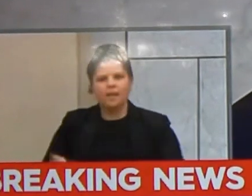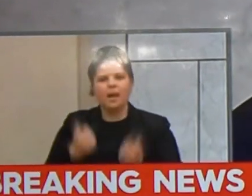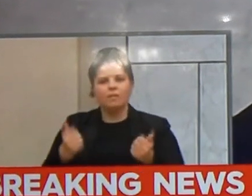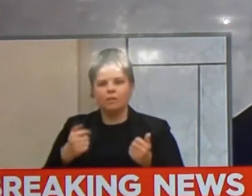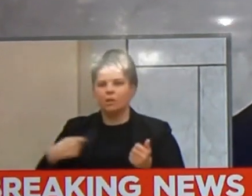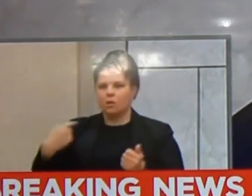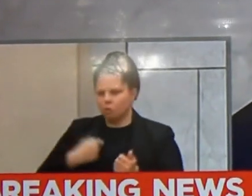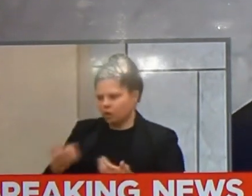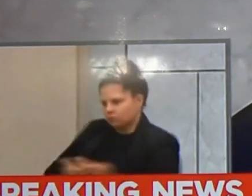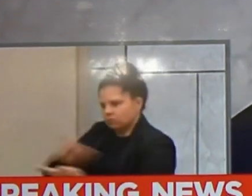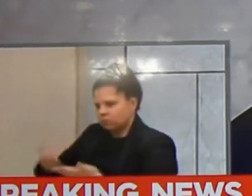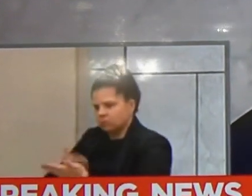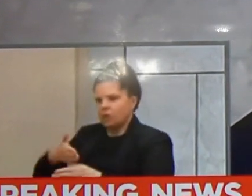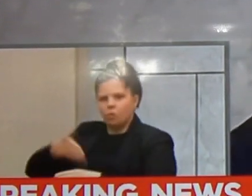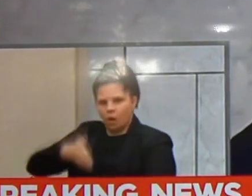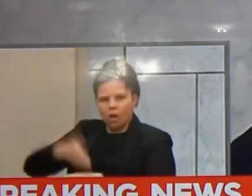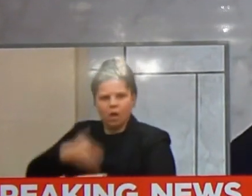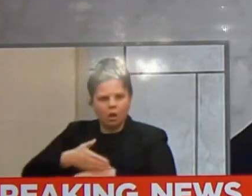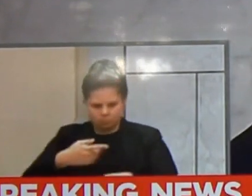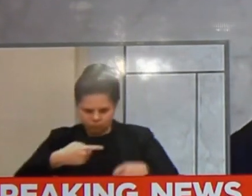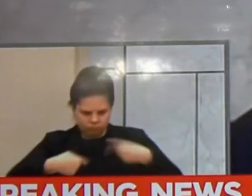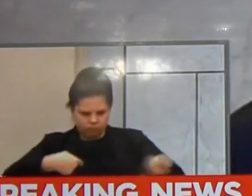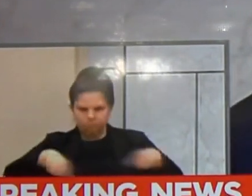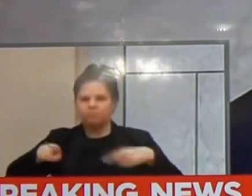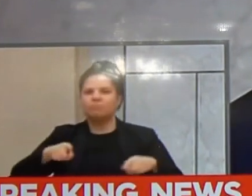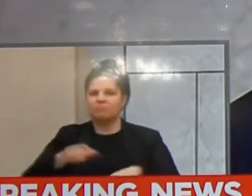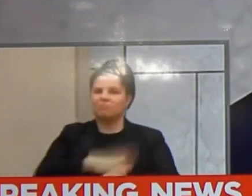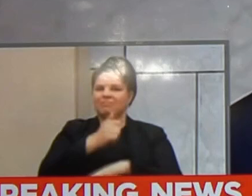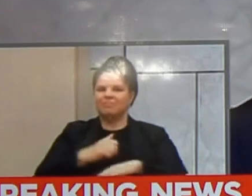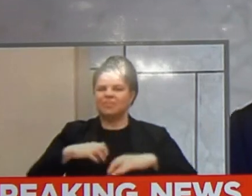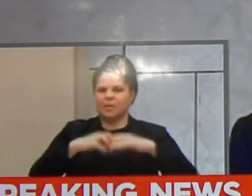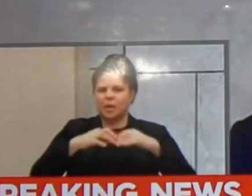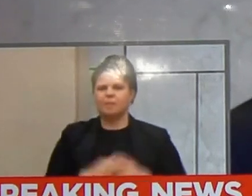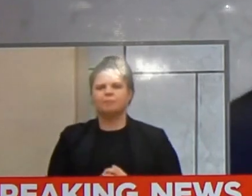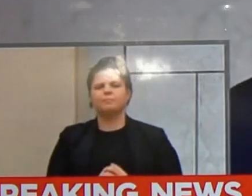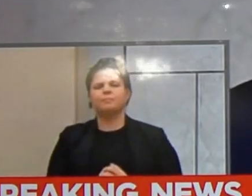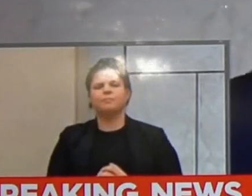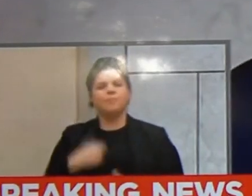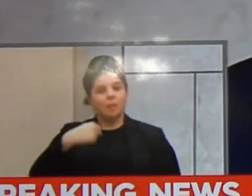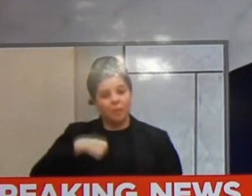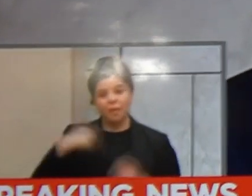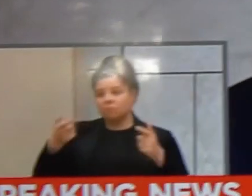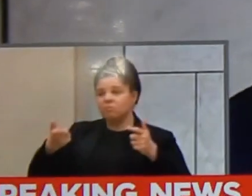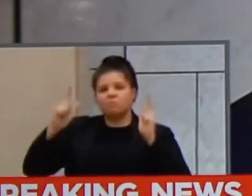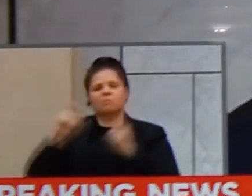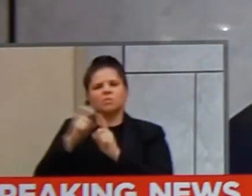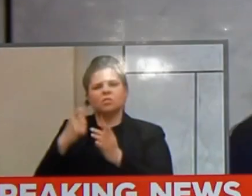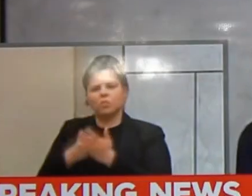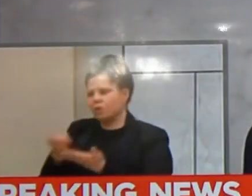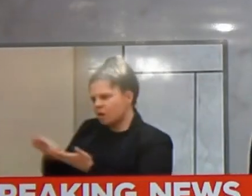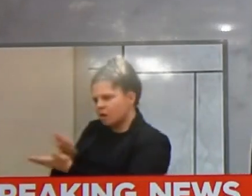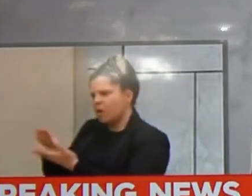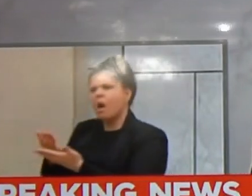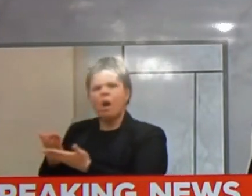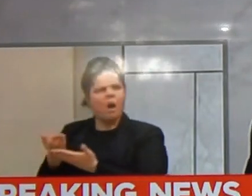And one of the most pleasing figures that the Chief Medical Officer and I have been observing each day is the great job the states and